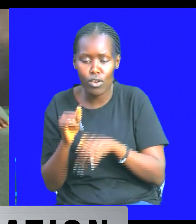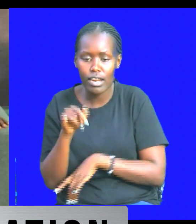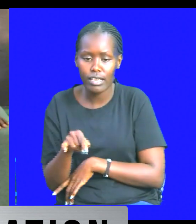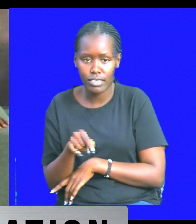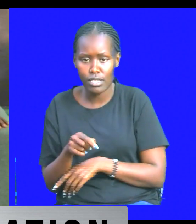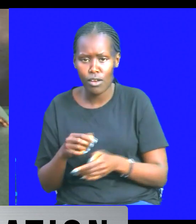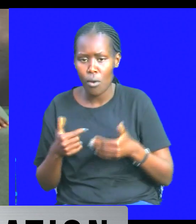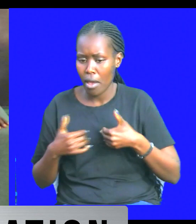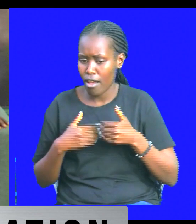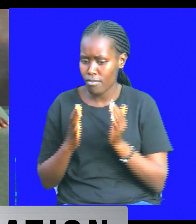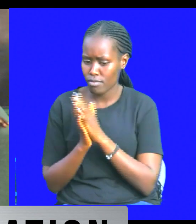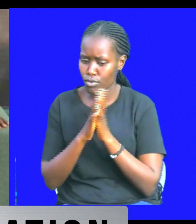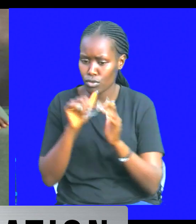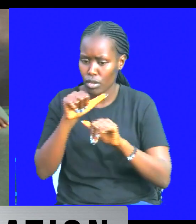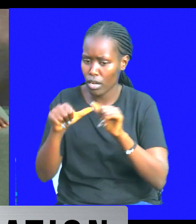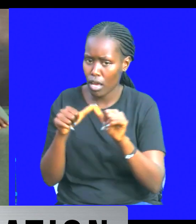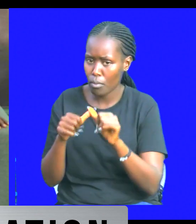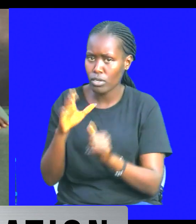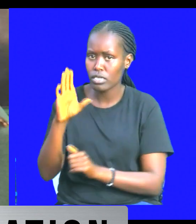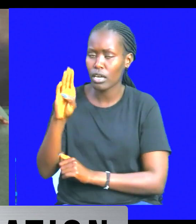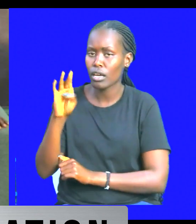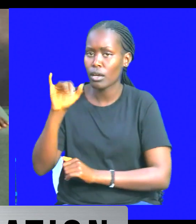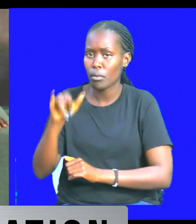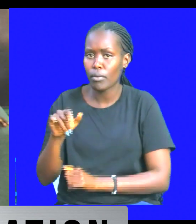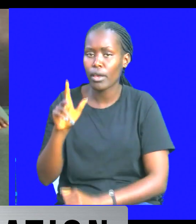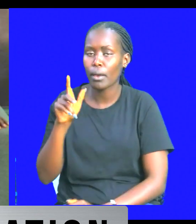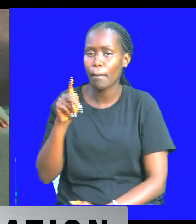still about this bipartisan talk?